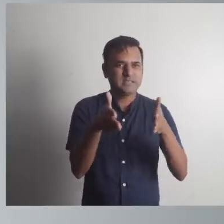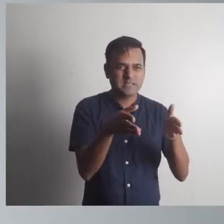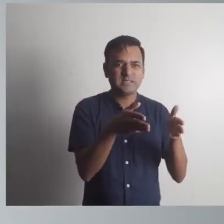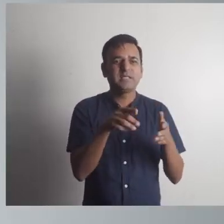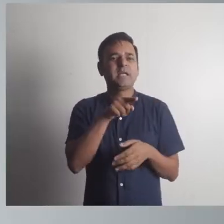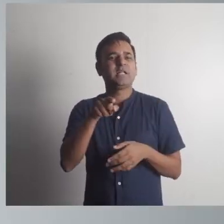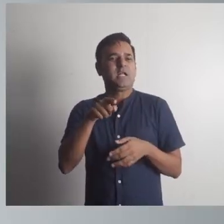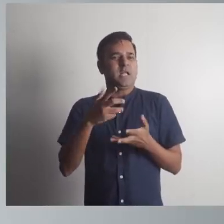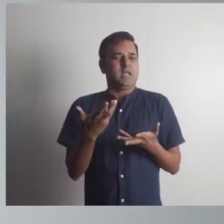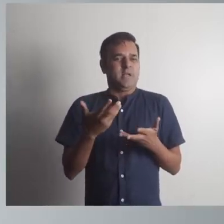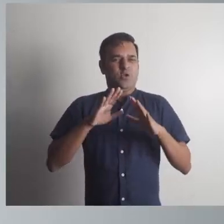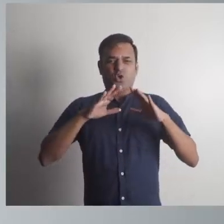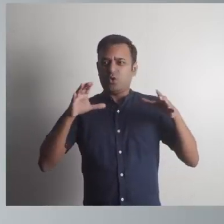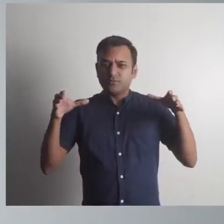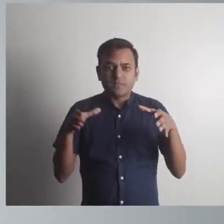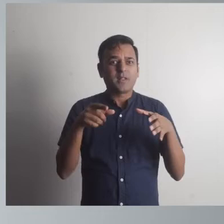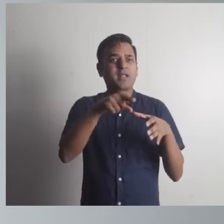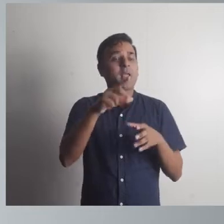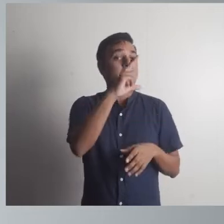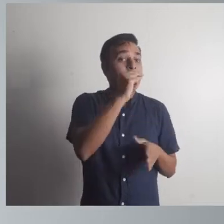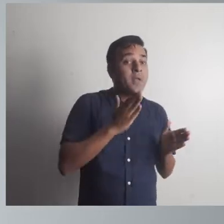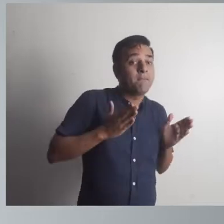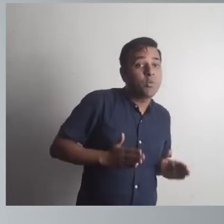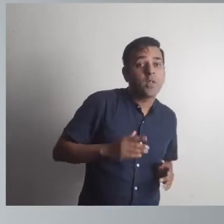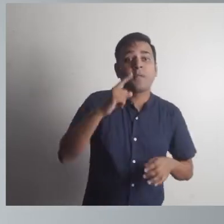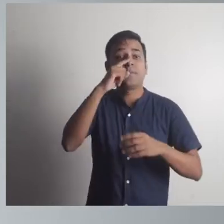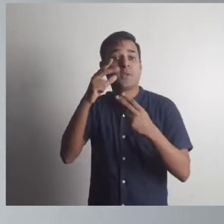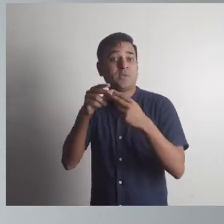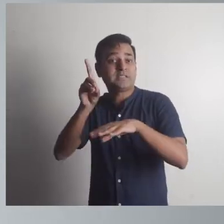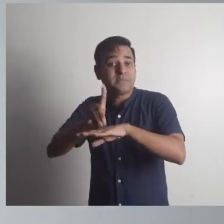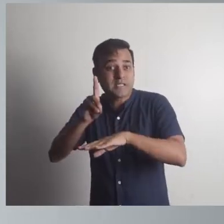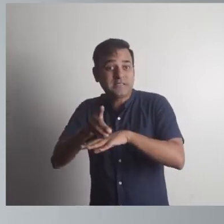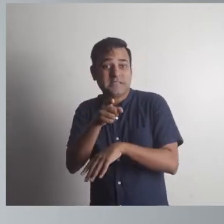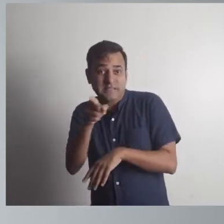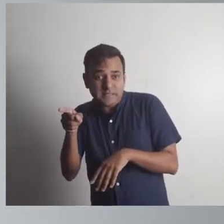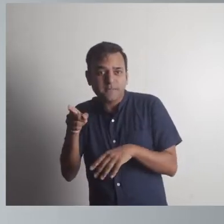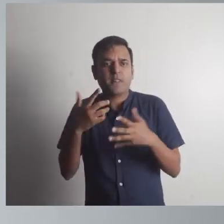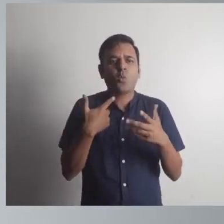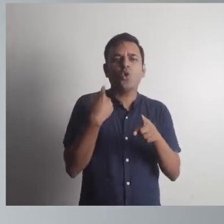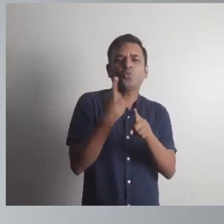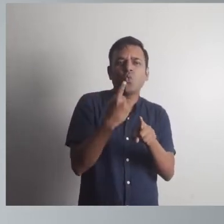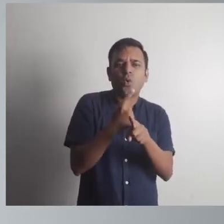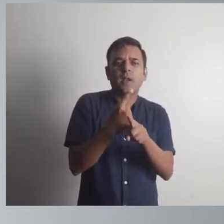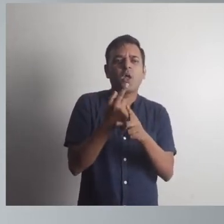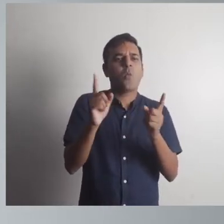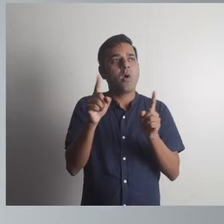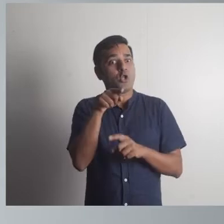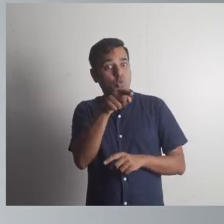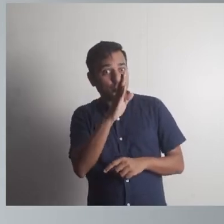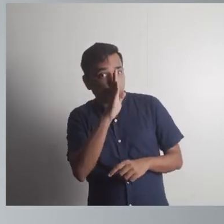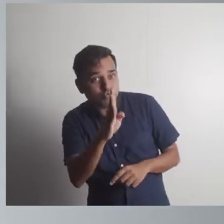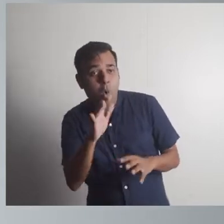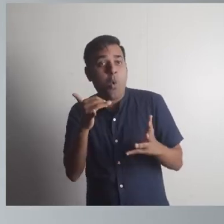that we talk to each other, whether you're straight or non-straight, whether you're cis, whether you're, and we'll talk about cis in a little